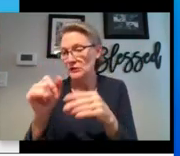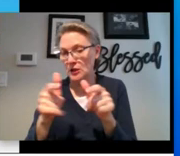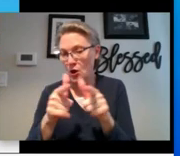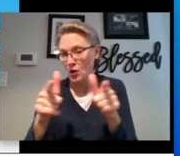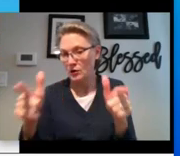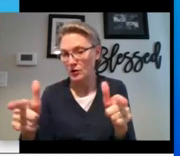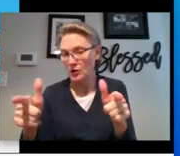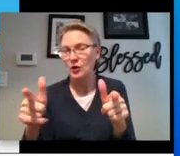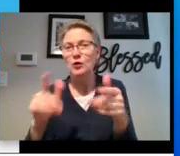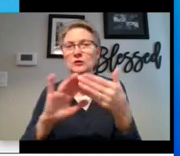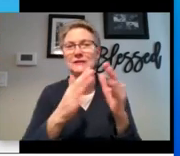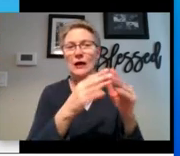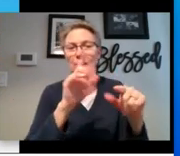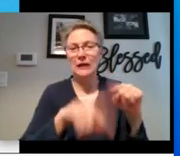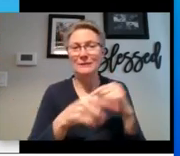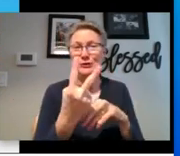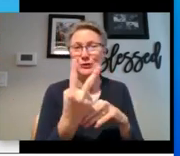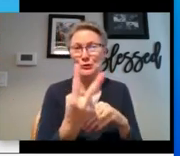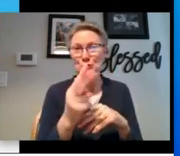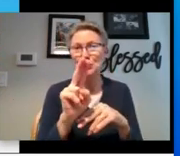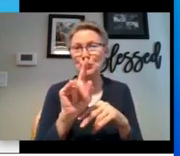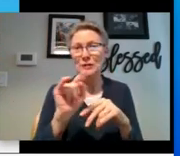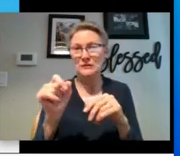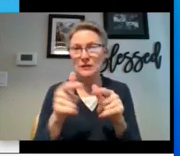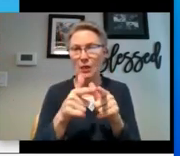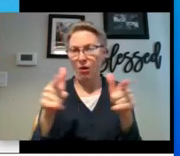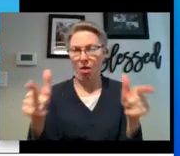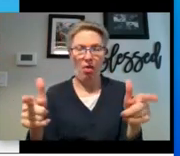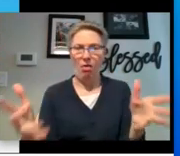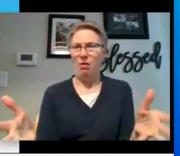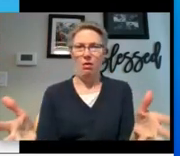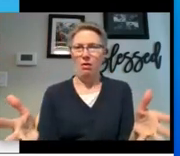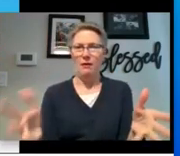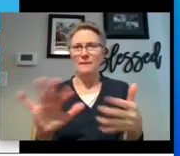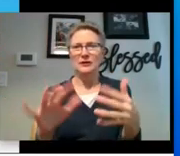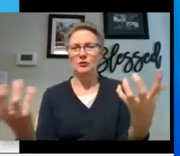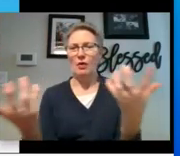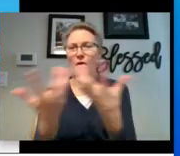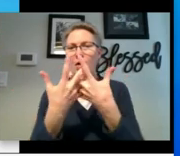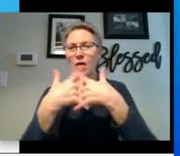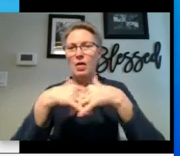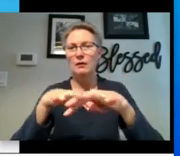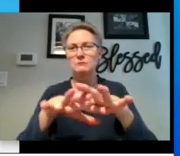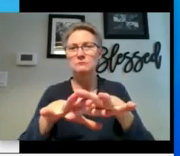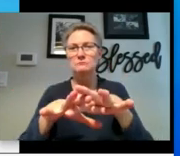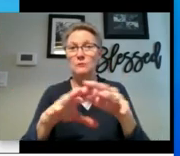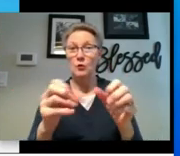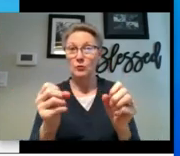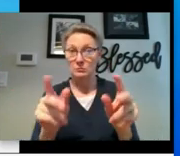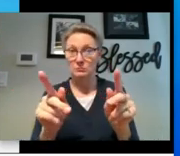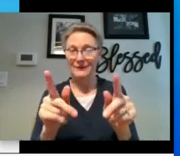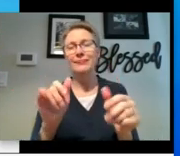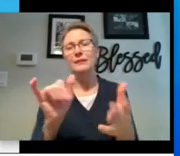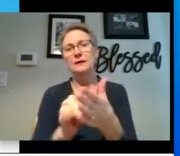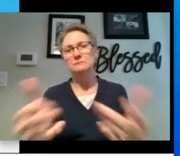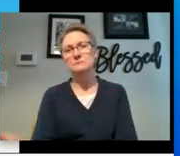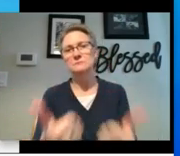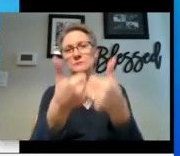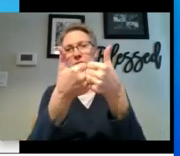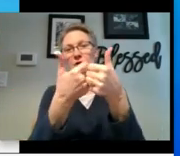town can't only be 2 units long, right? So just making sure that everything's making sense. It would be the challenge. So if you